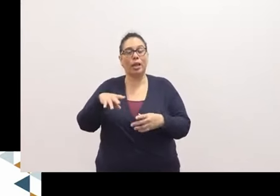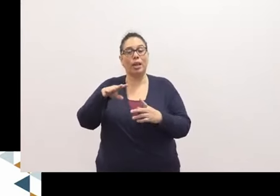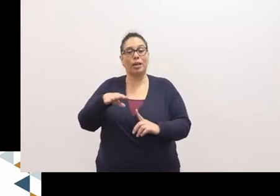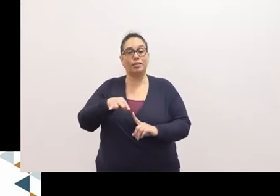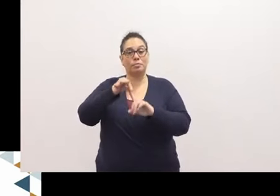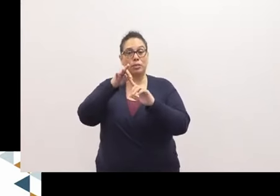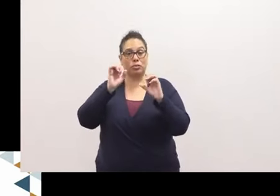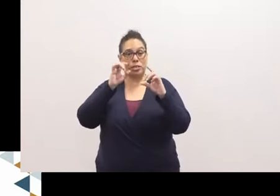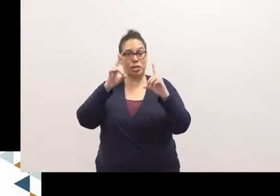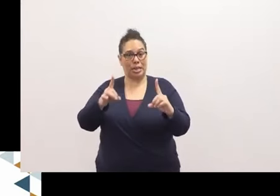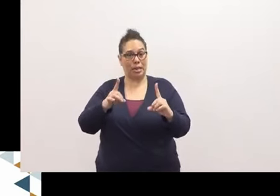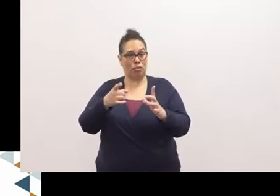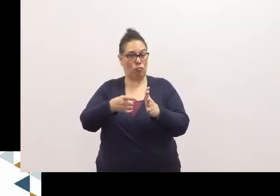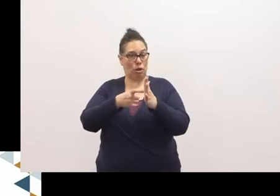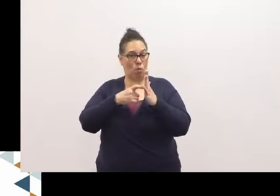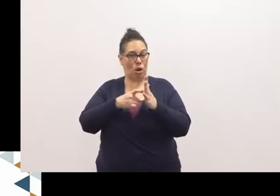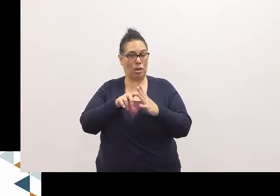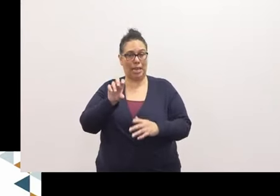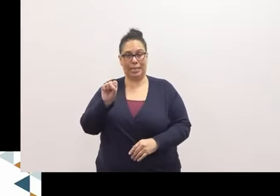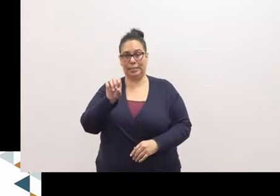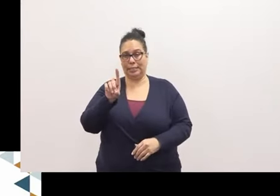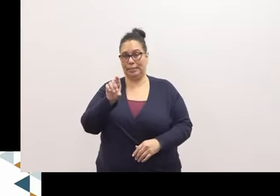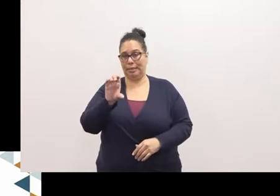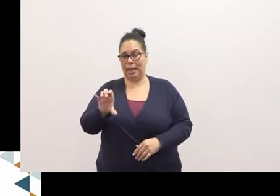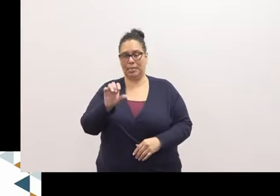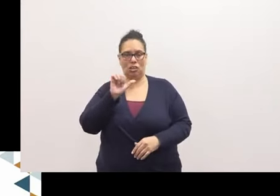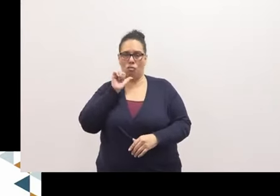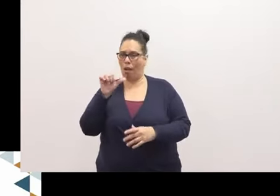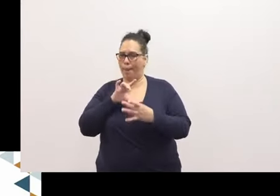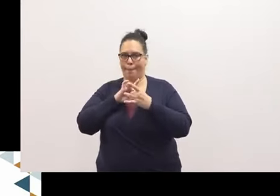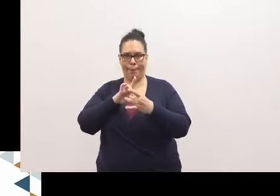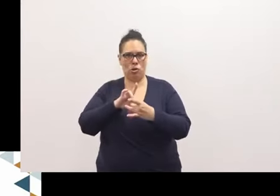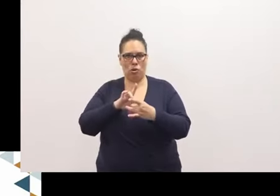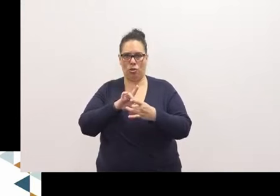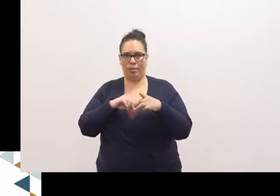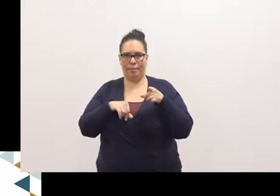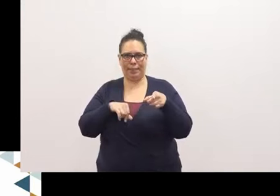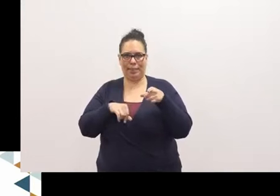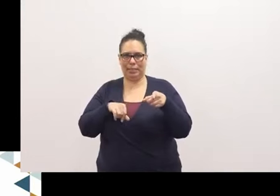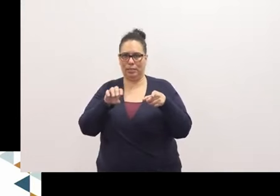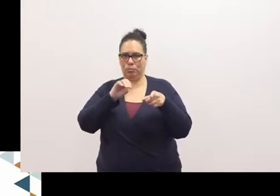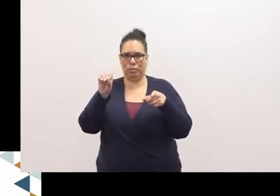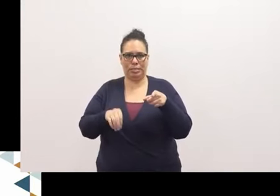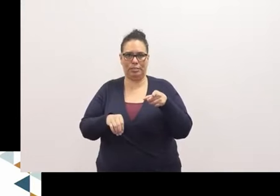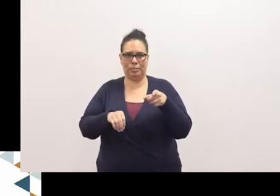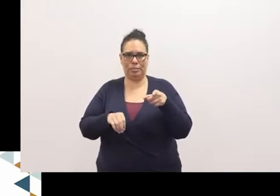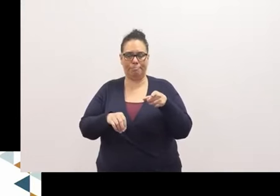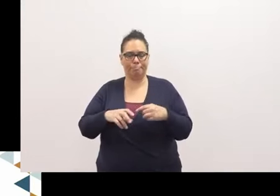require a special day class are not part of this total number or percentage.